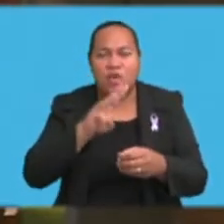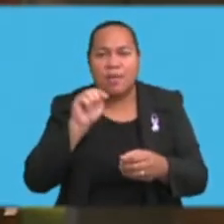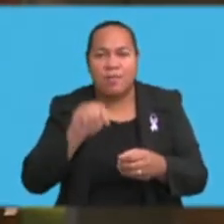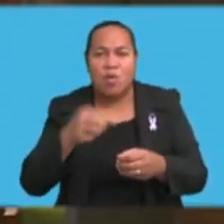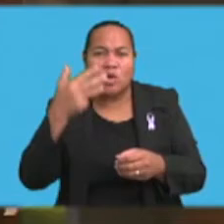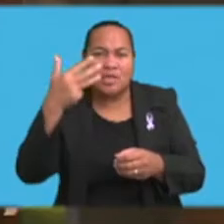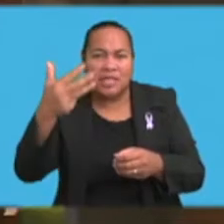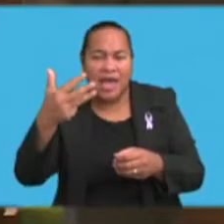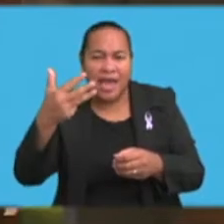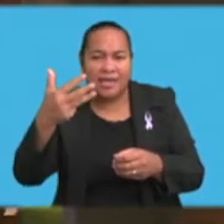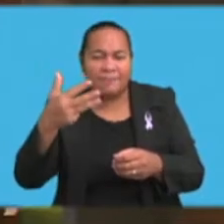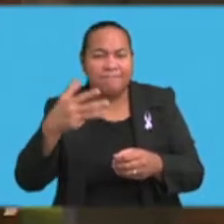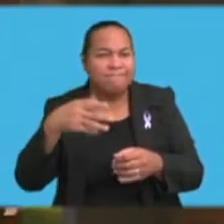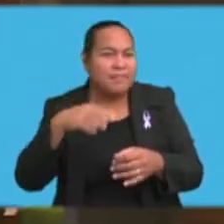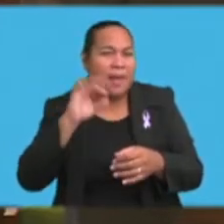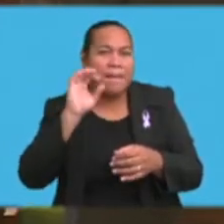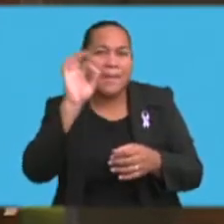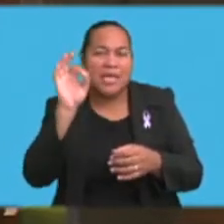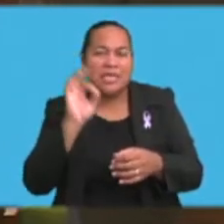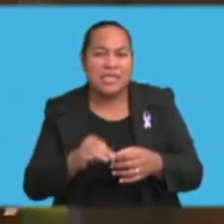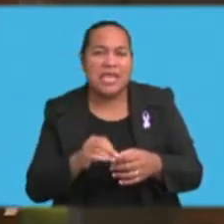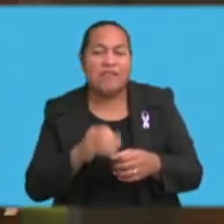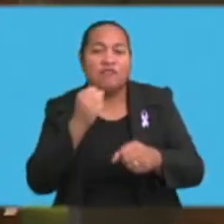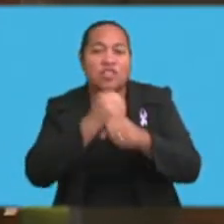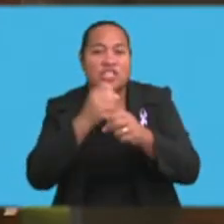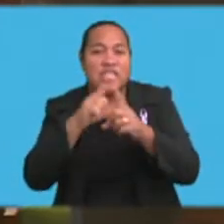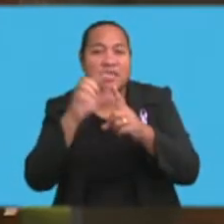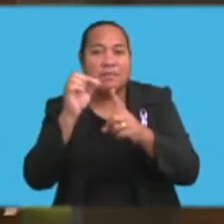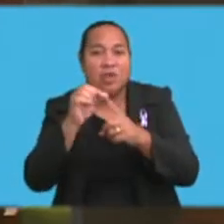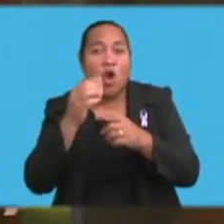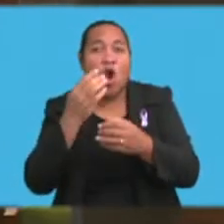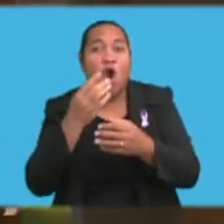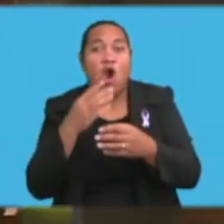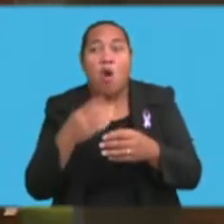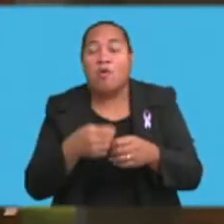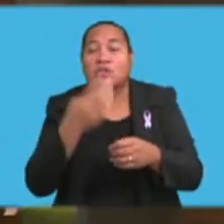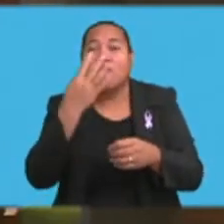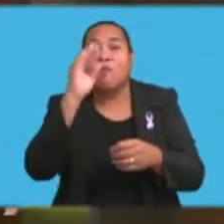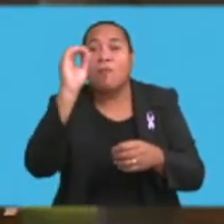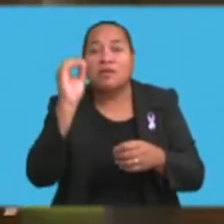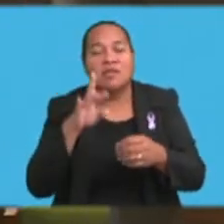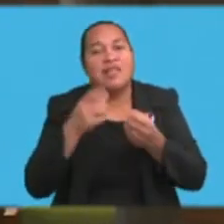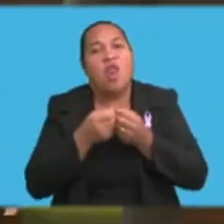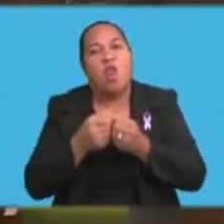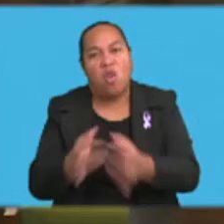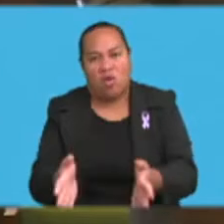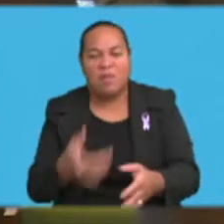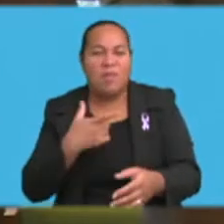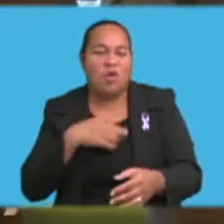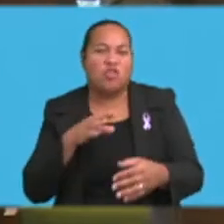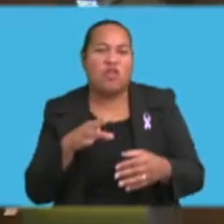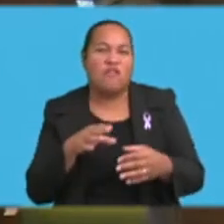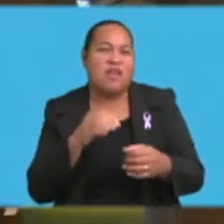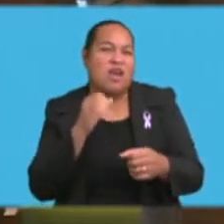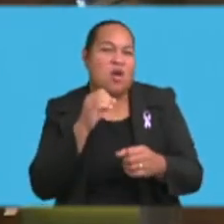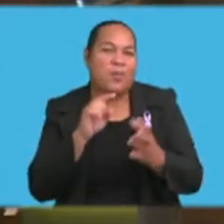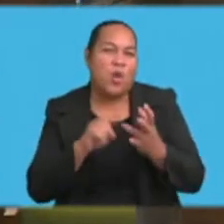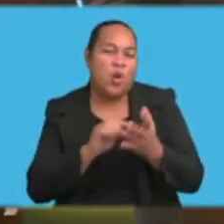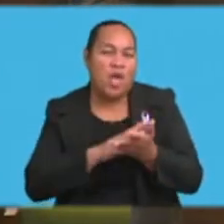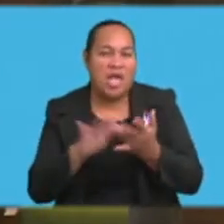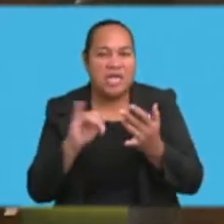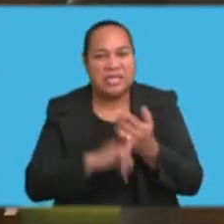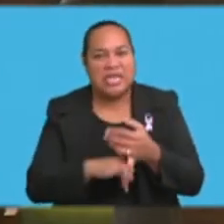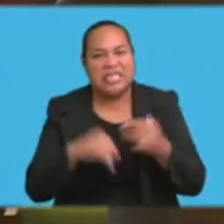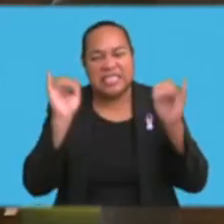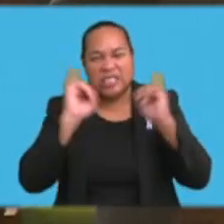3.94% of global GDP, almost 4% of GDP is lost because of these OHS issues.